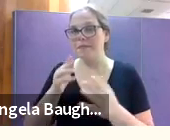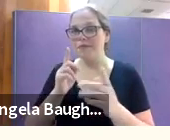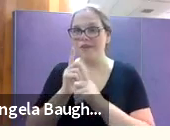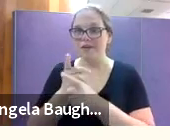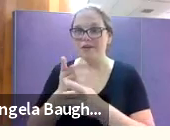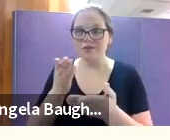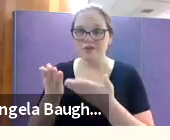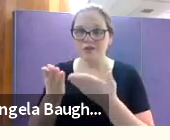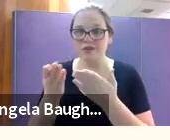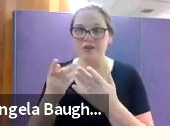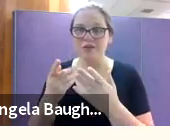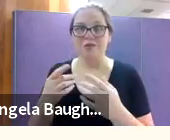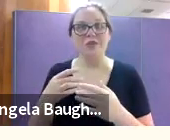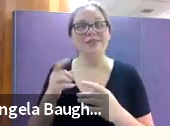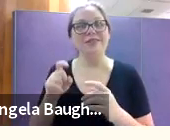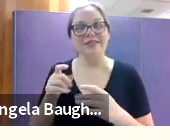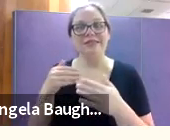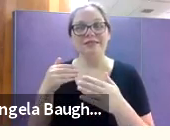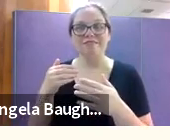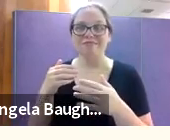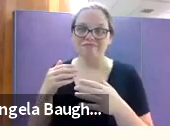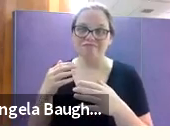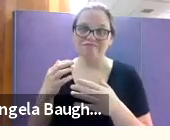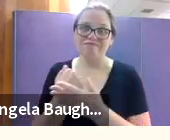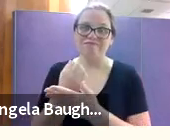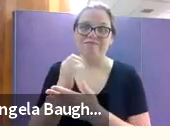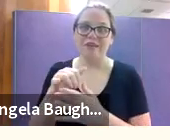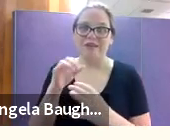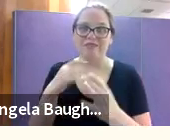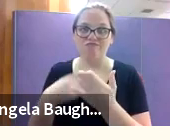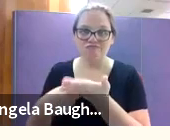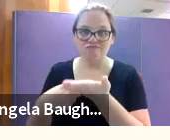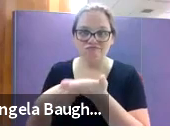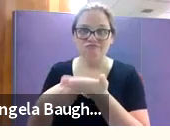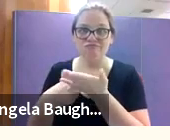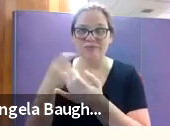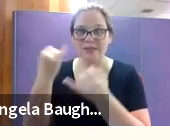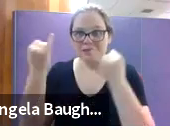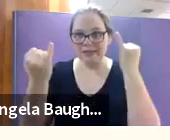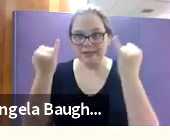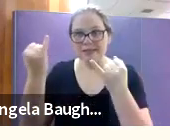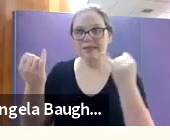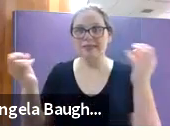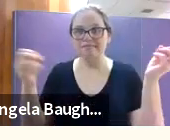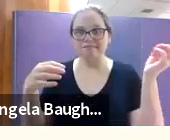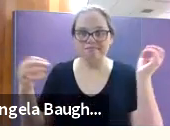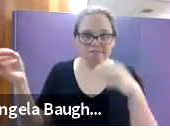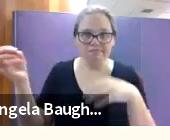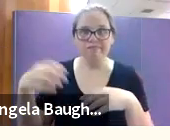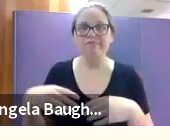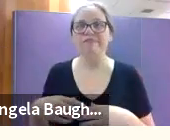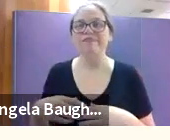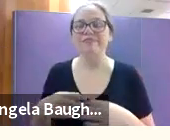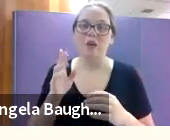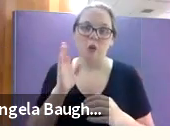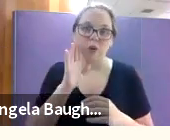we have this conversation and try to get some ideas on the board, that would be